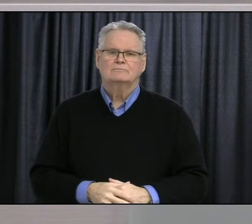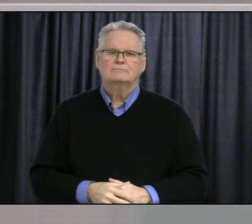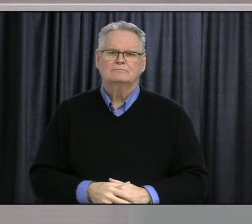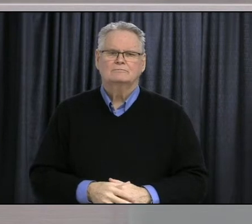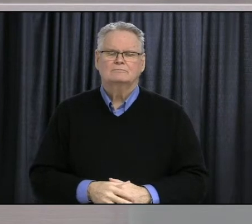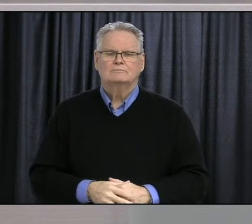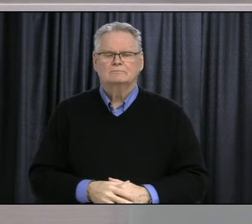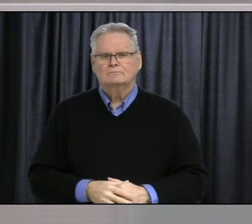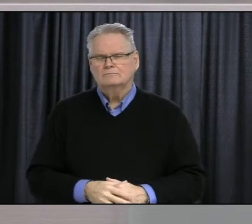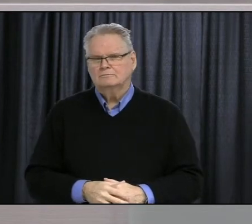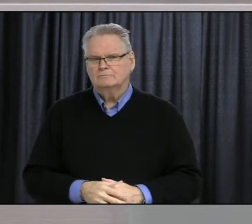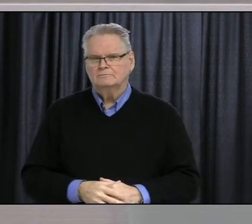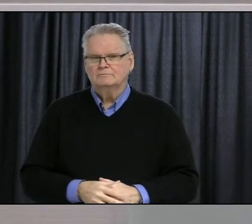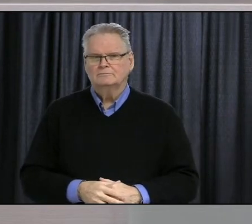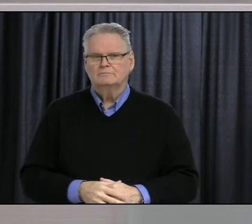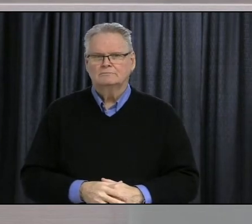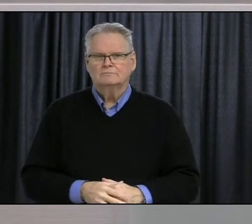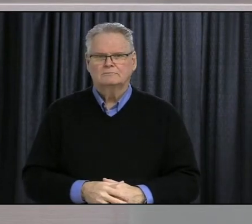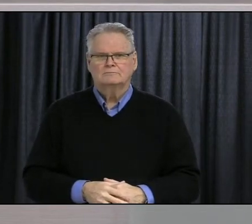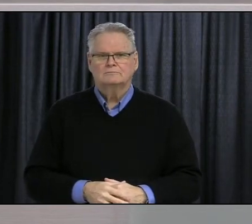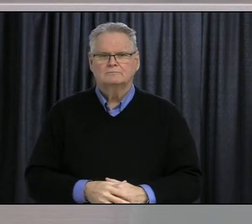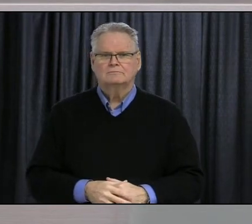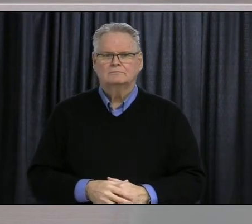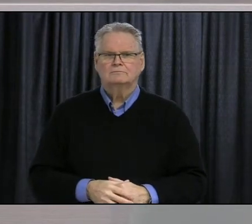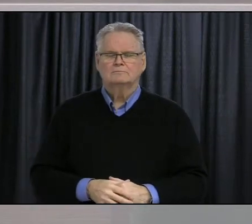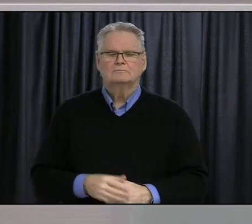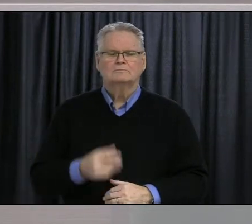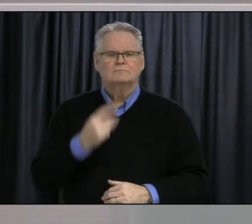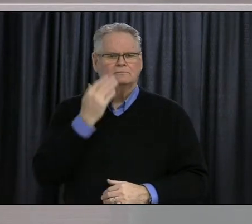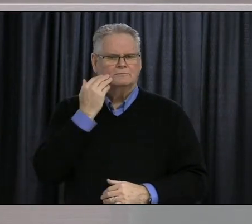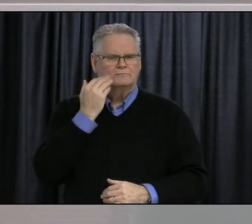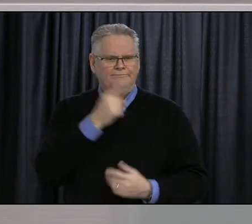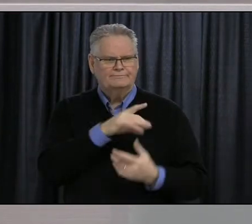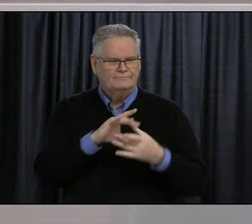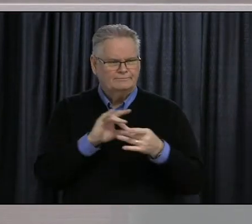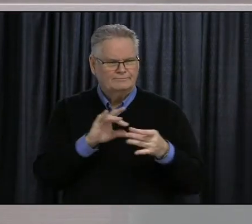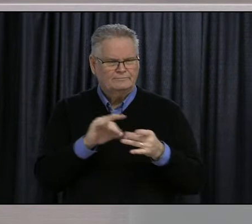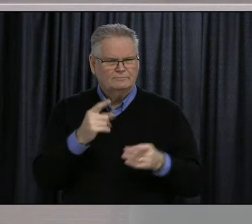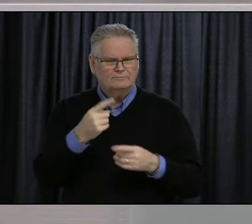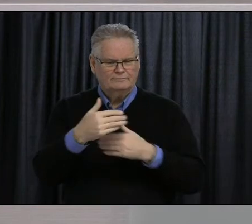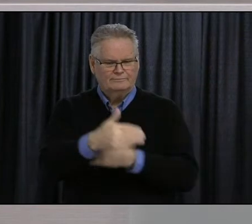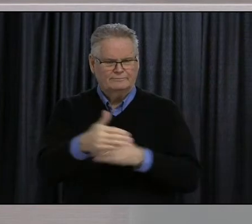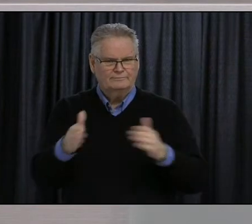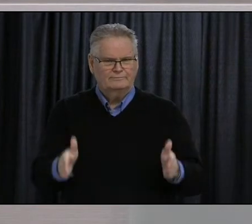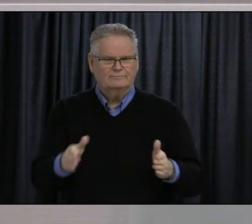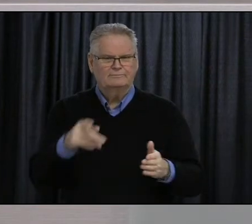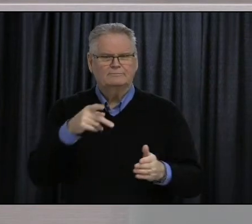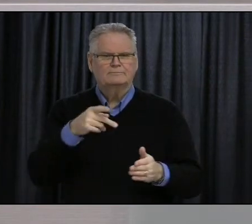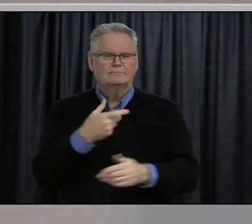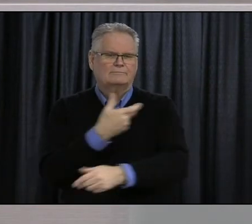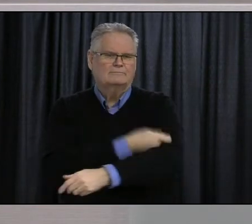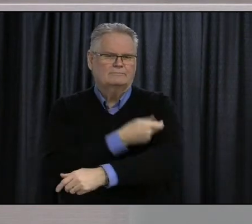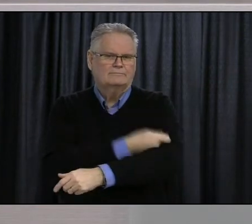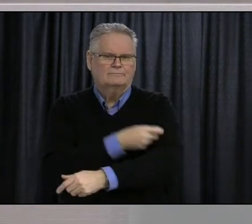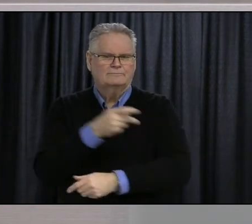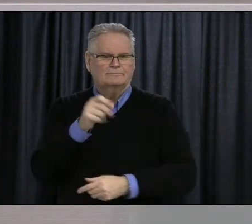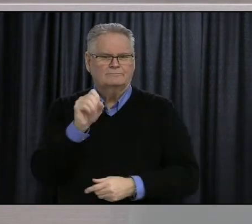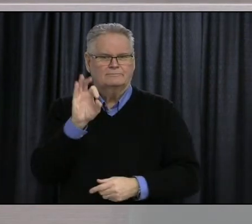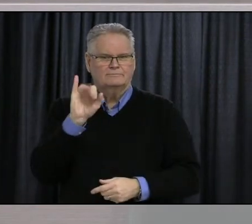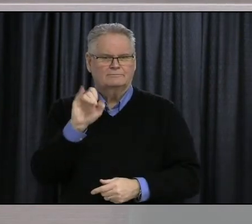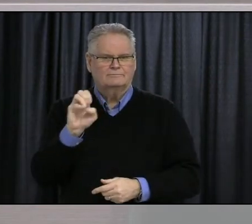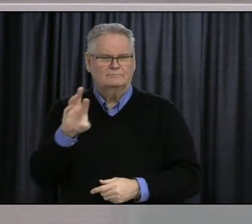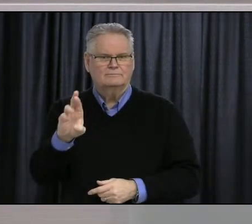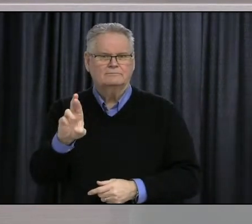a limited tray of the vaccines later this week, and I know that those delays do play a